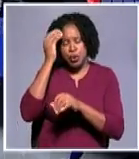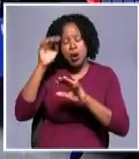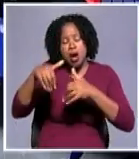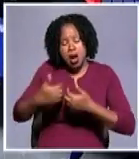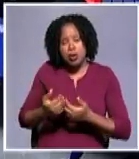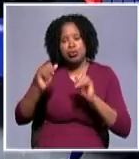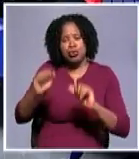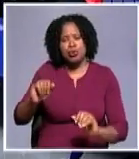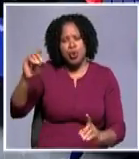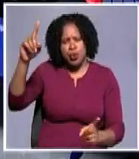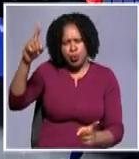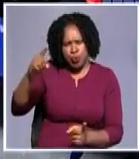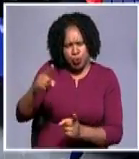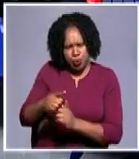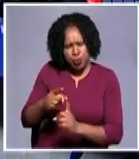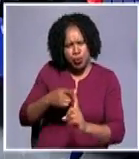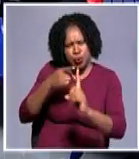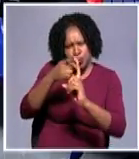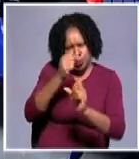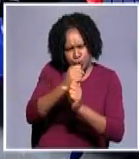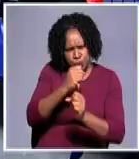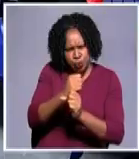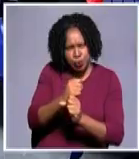to the gold standards, which is the